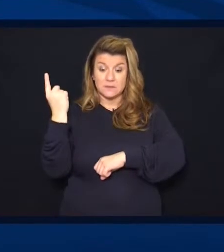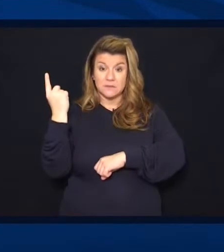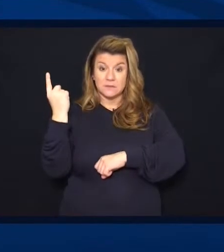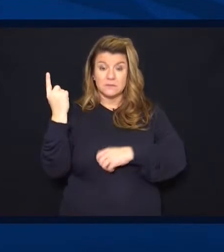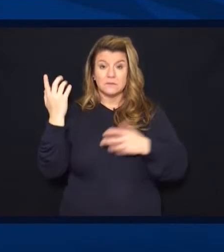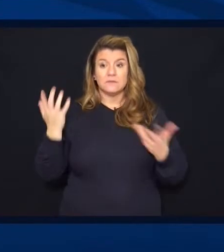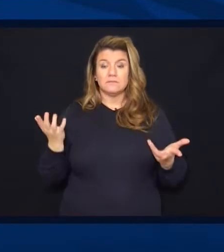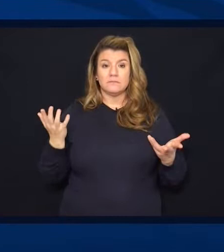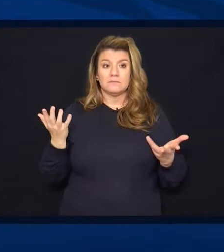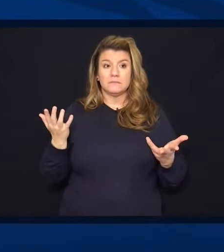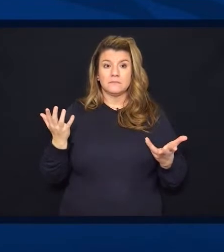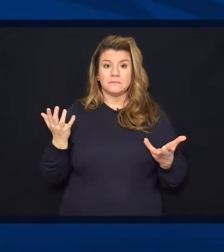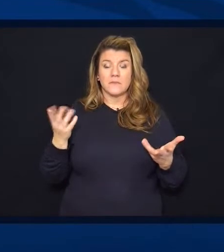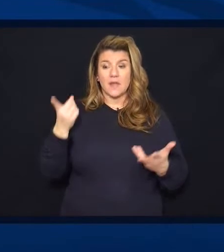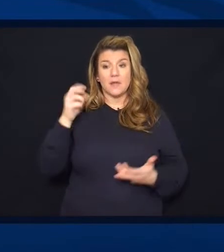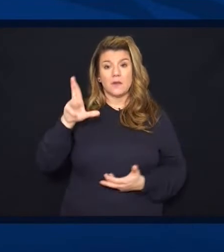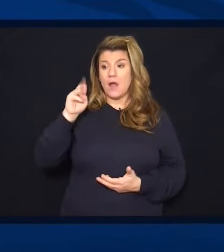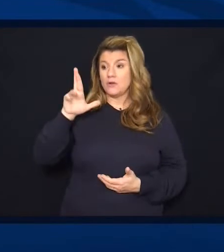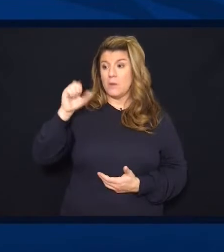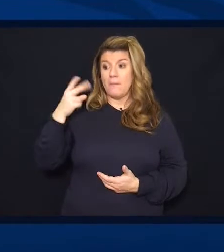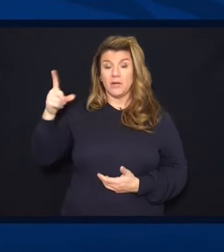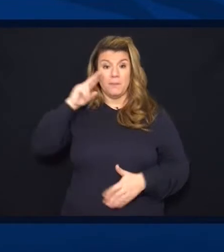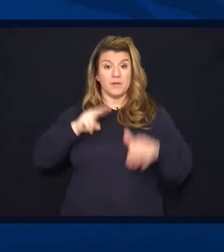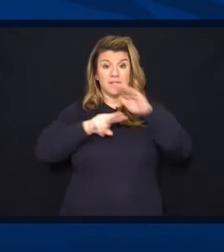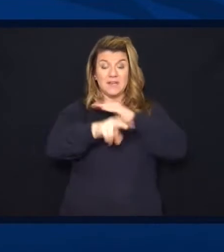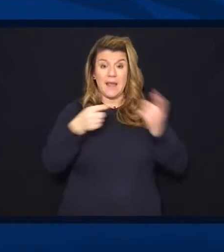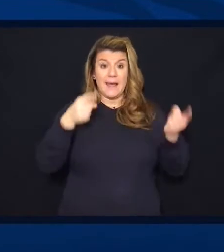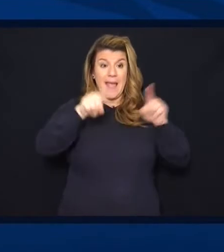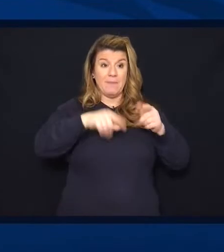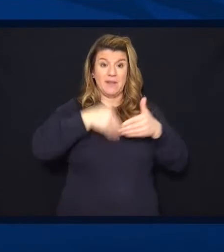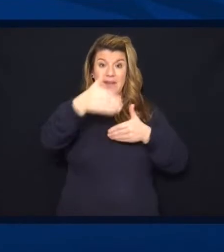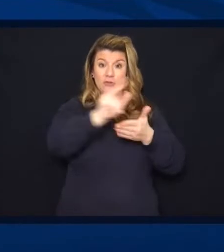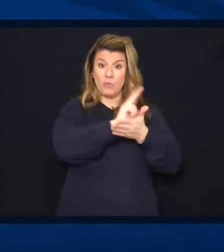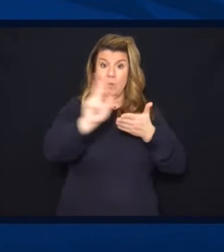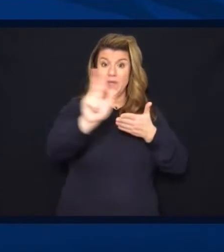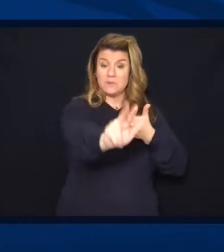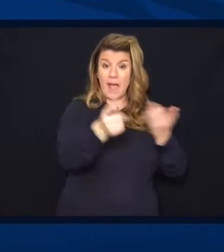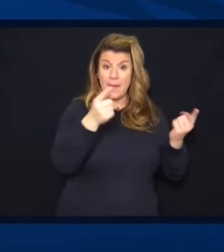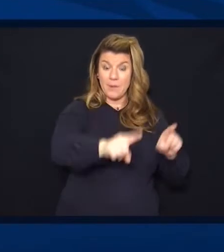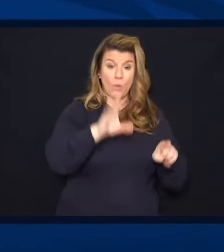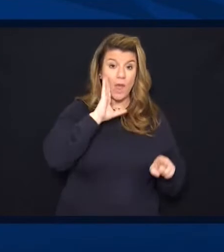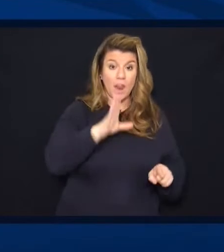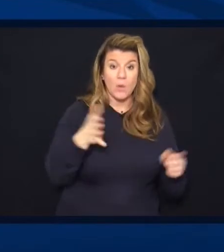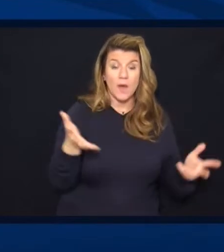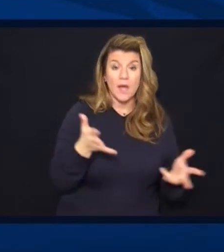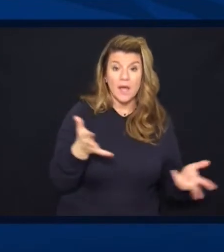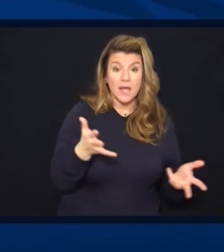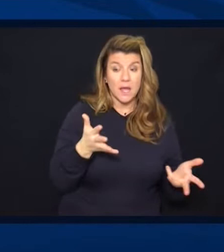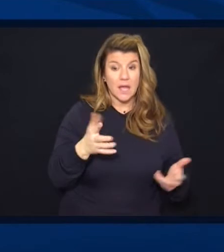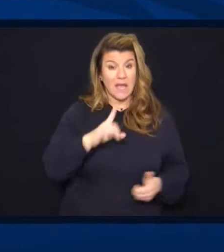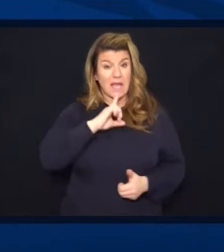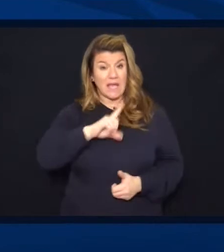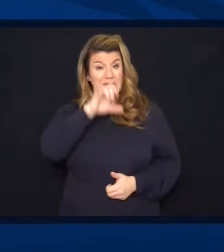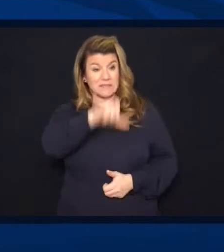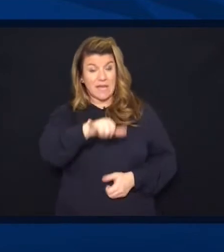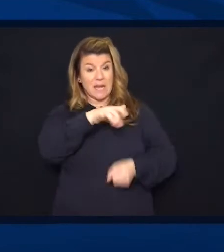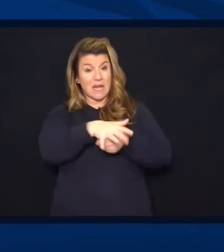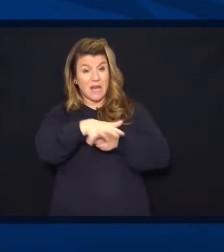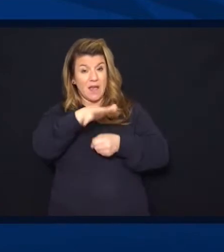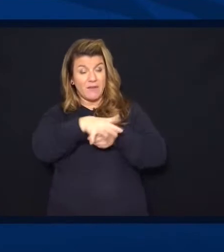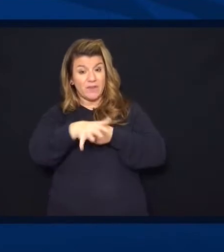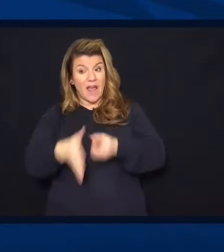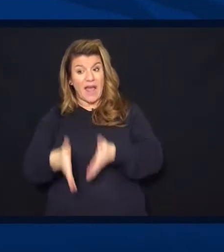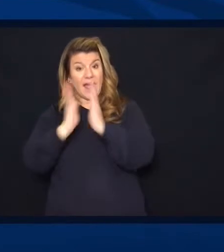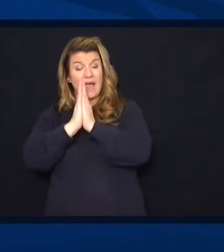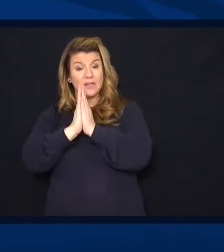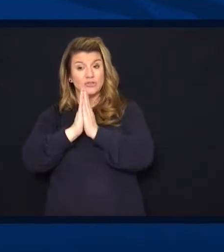and what Dr. Marsh just predicted will happen over the next 3 weeks, is it enough to ask West Virginians